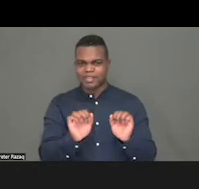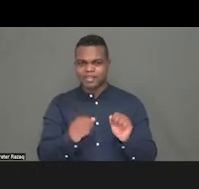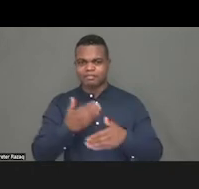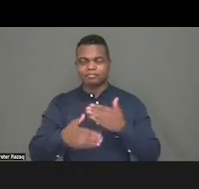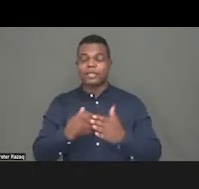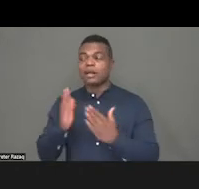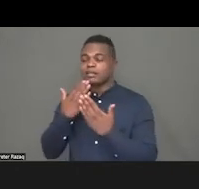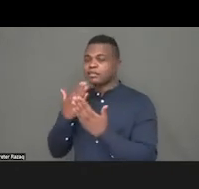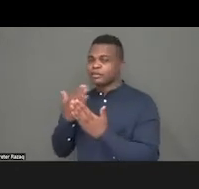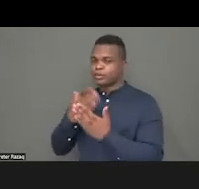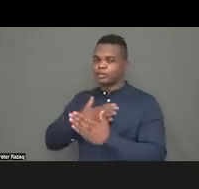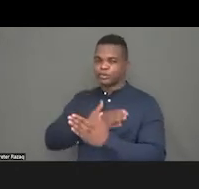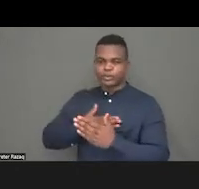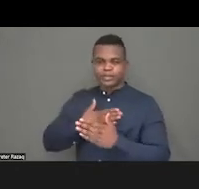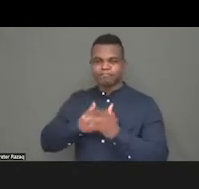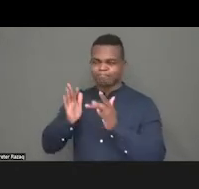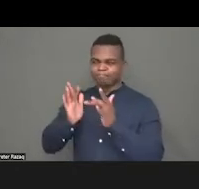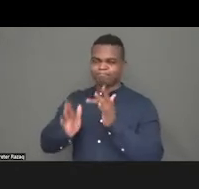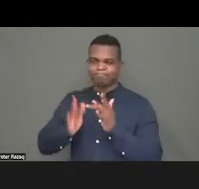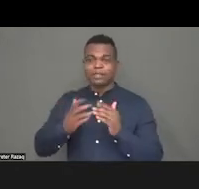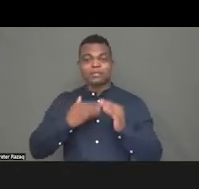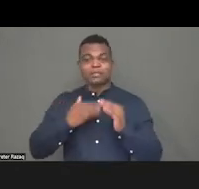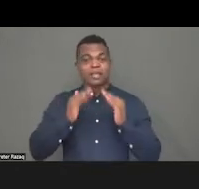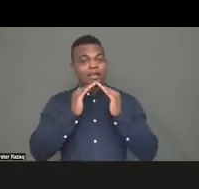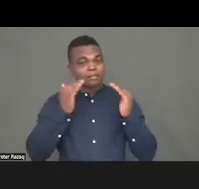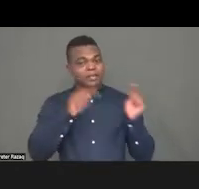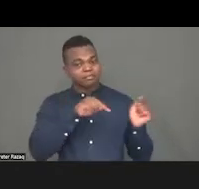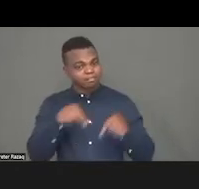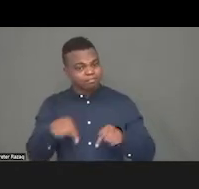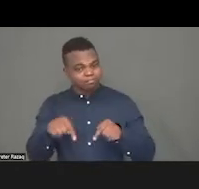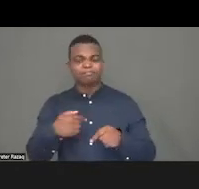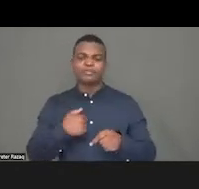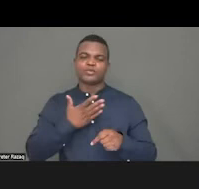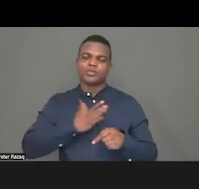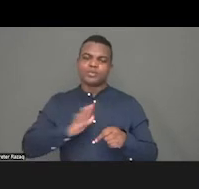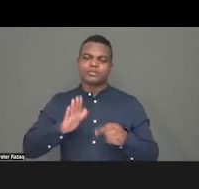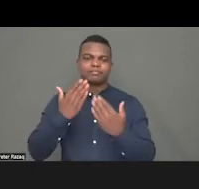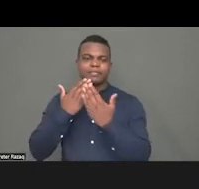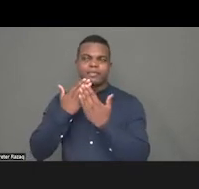to thank Humanity Inclusion and the Save the Children for using this